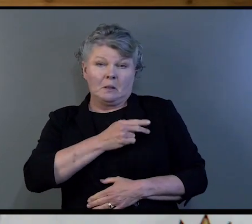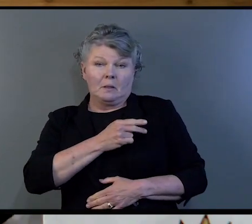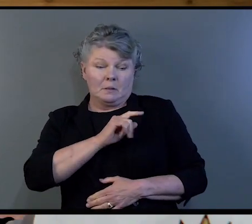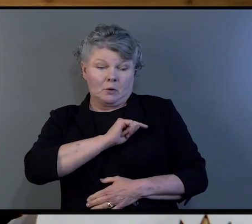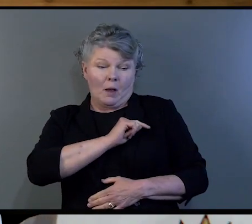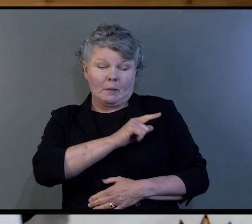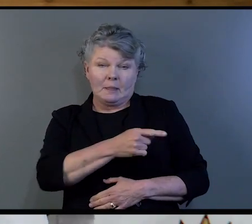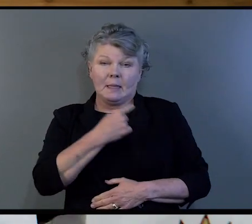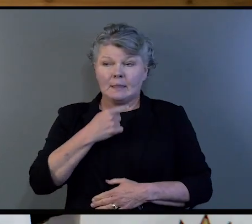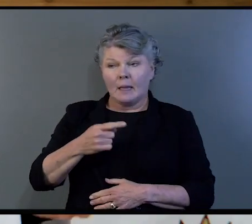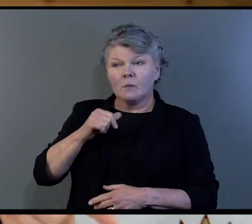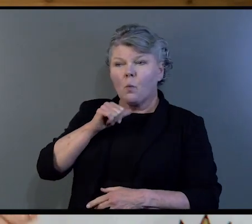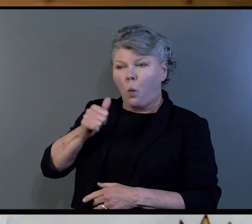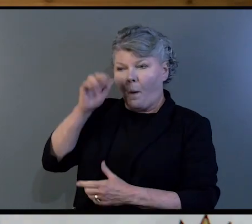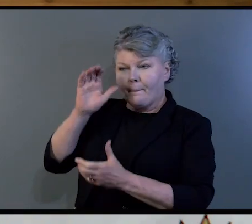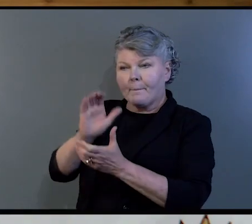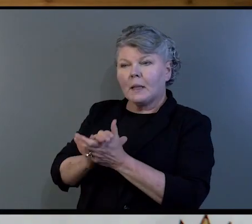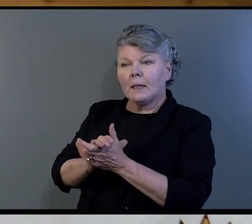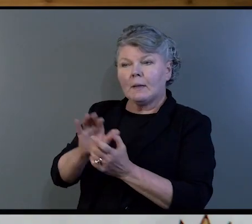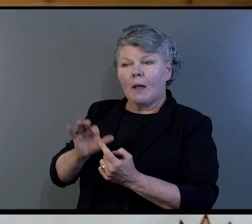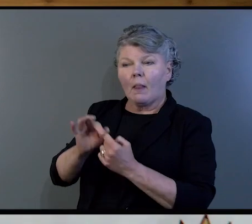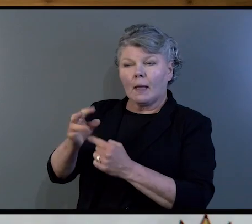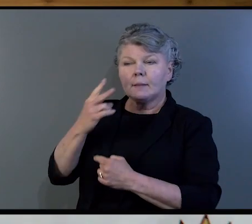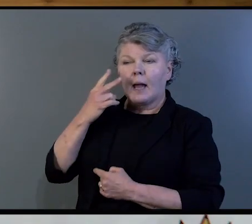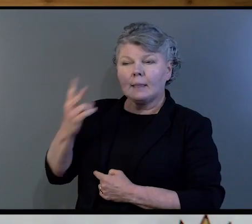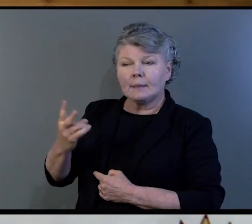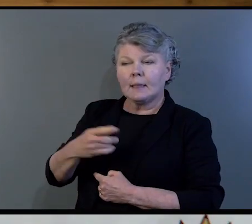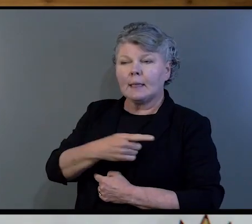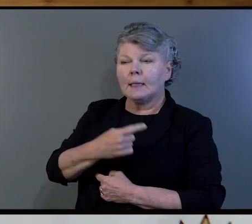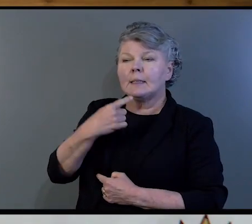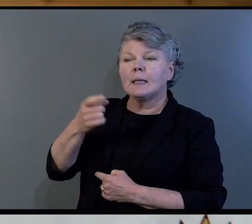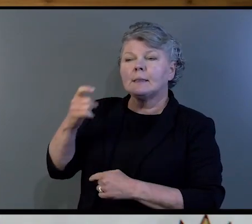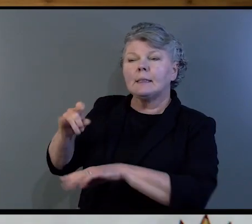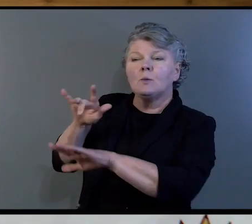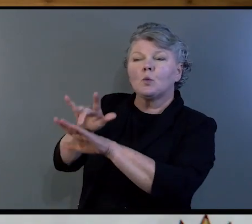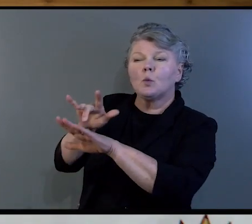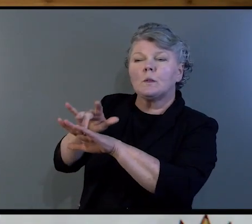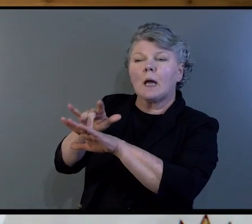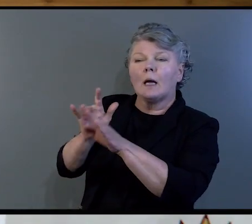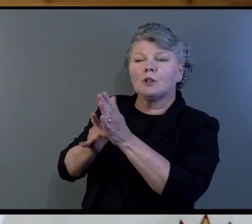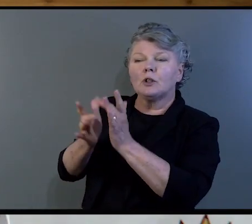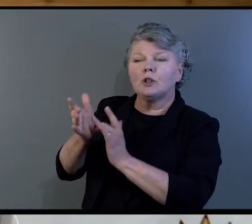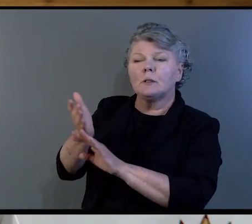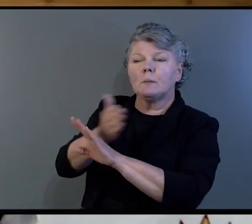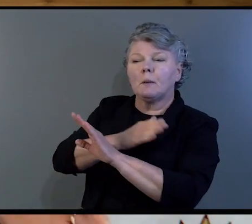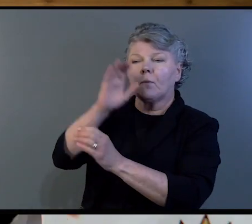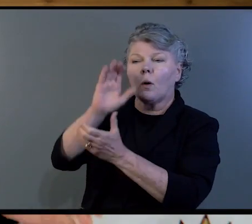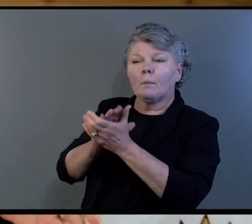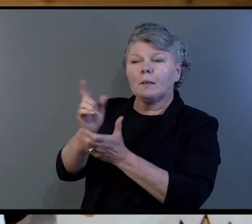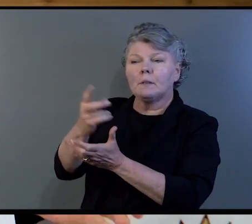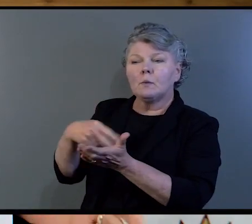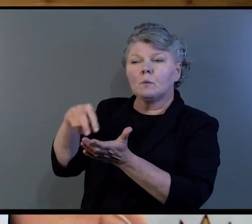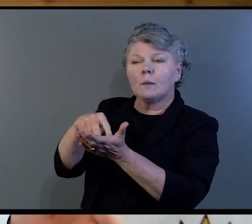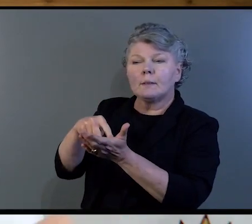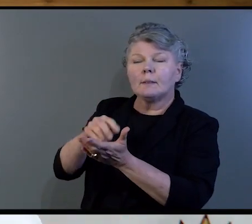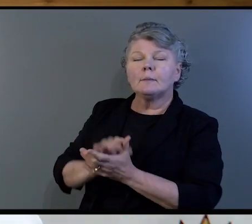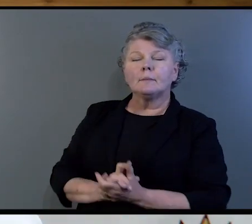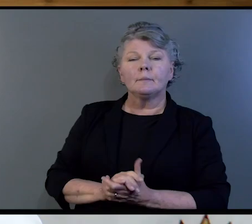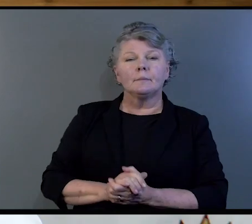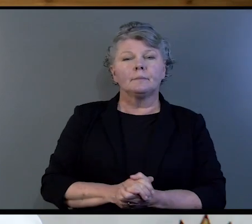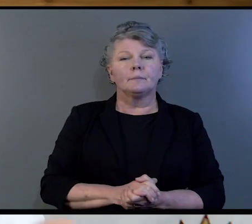that he won't believe unless he sees, he goes farther and says that he needs to touch Jesus before he believes that he's risen from the